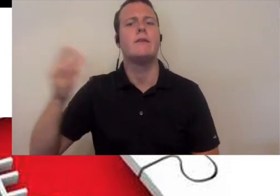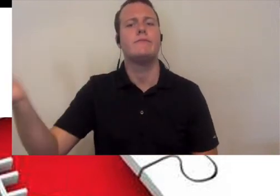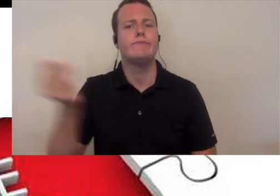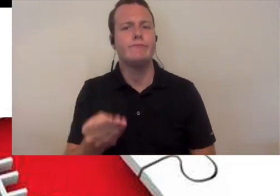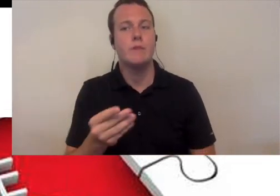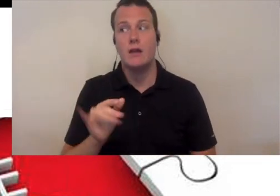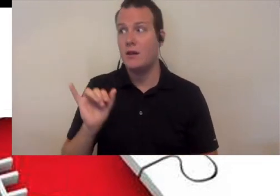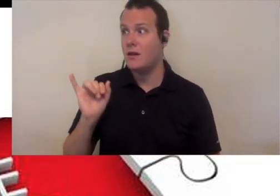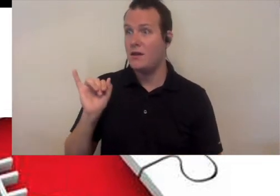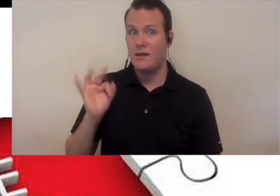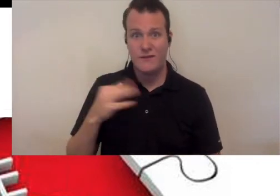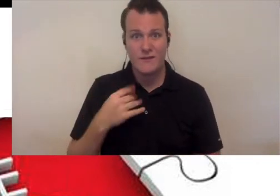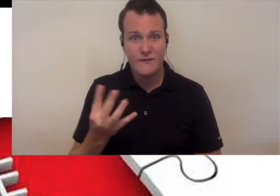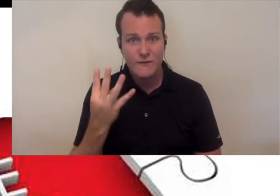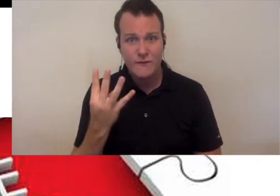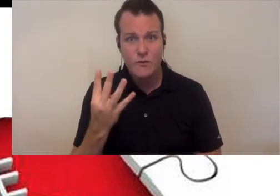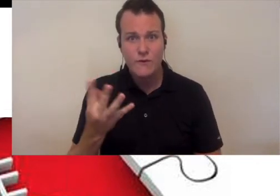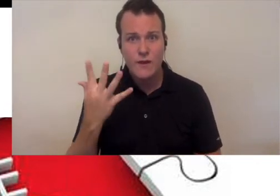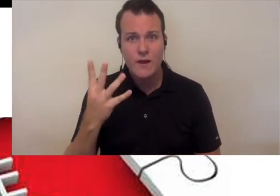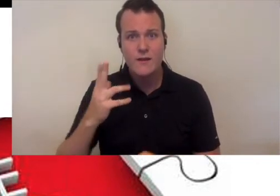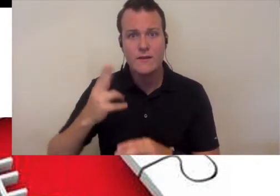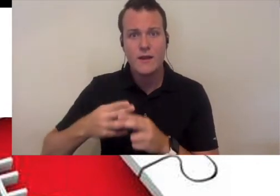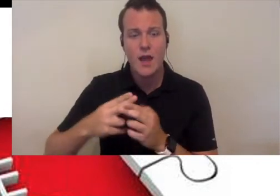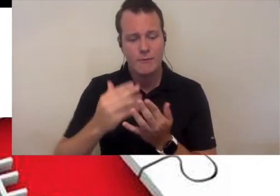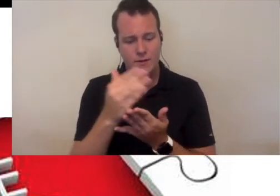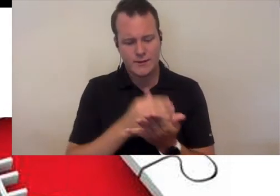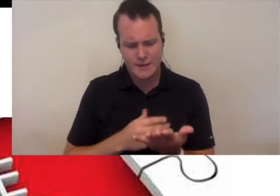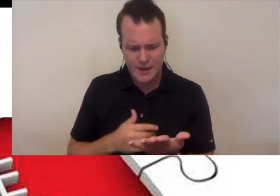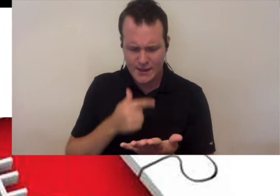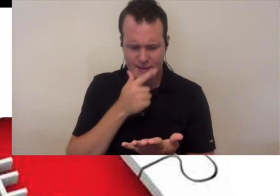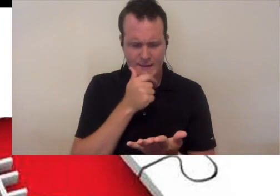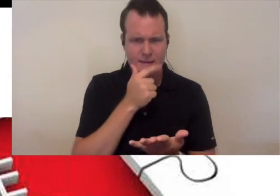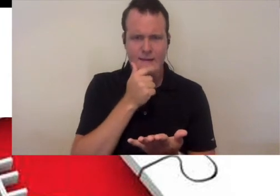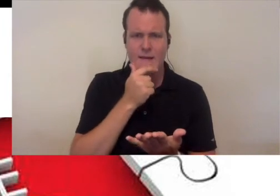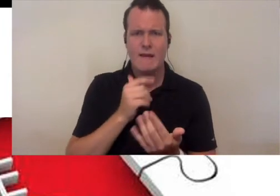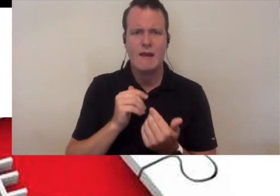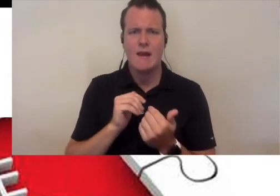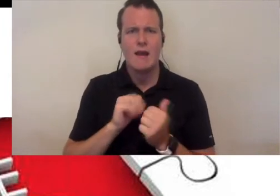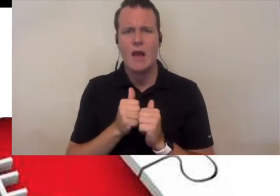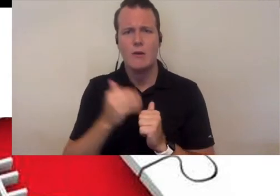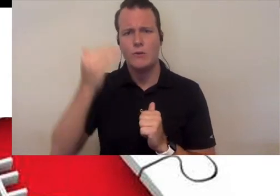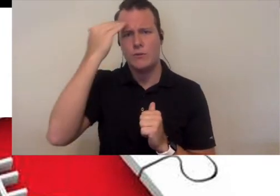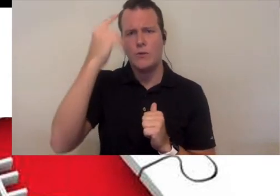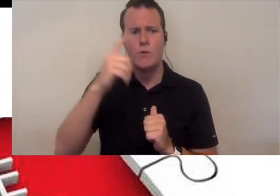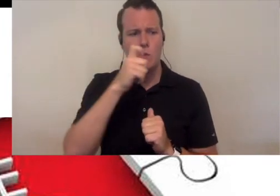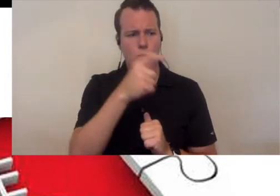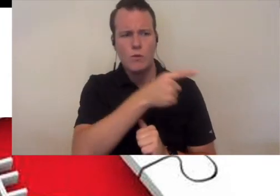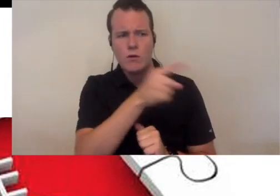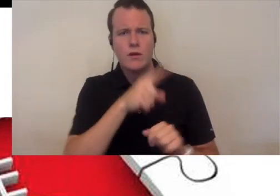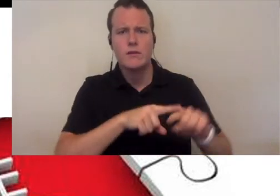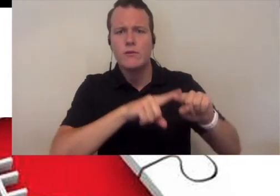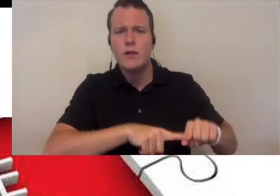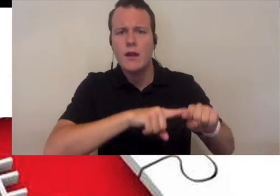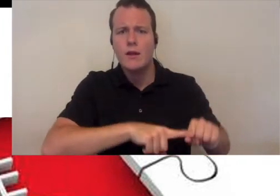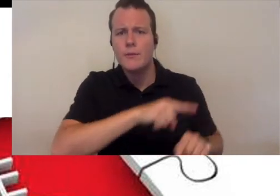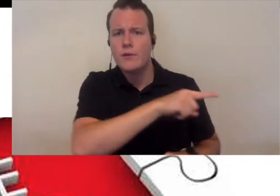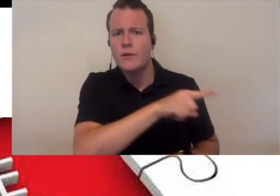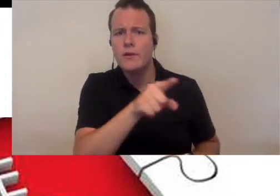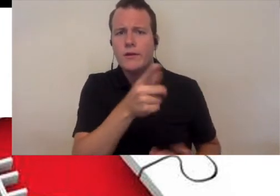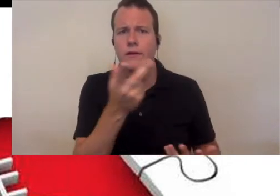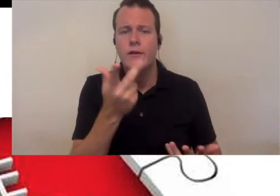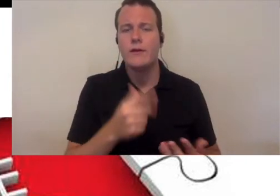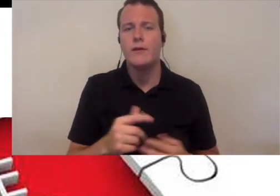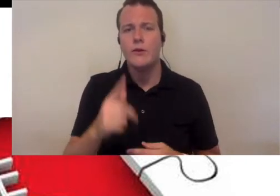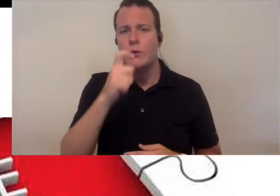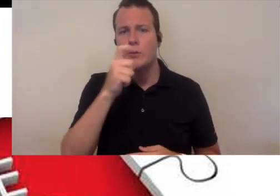5 offices to go to, how do they know who is reliable? How do they know what is best for